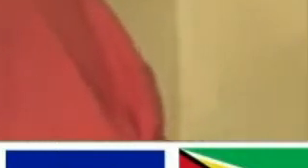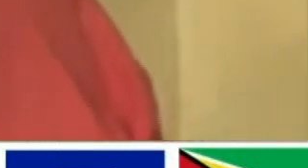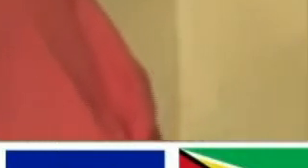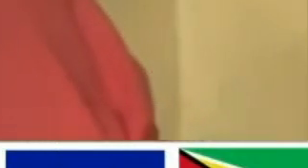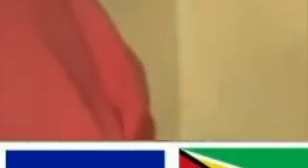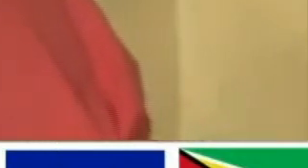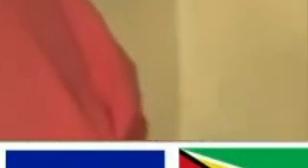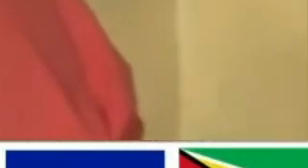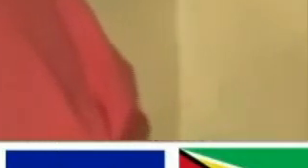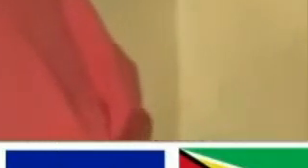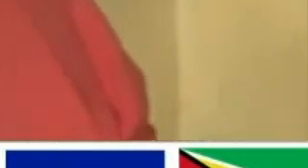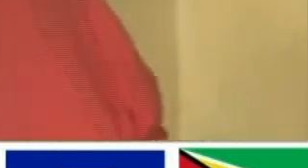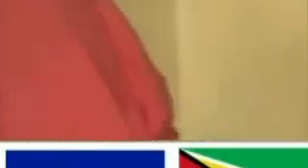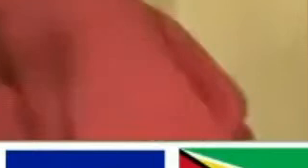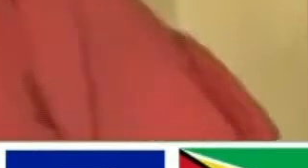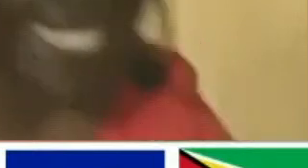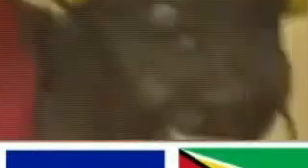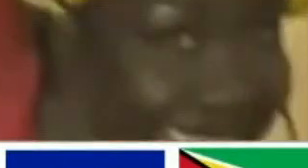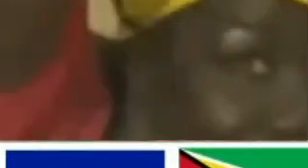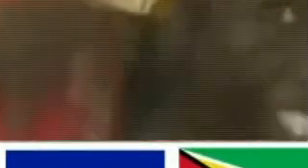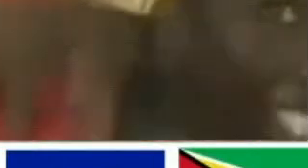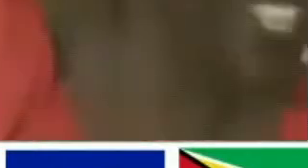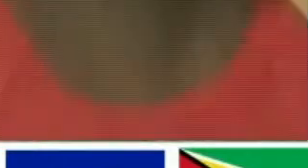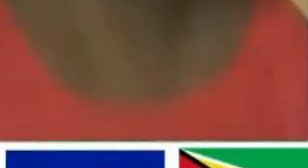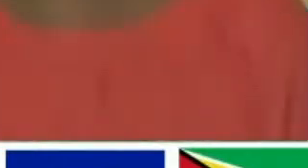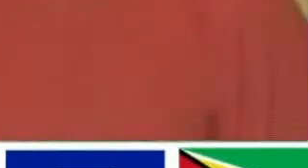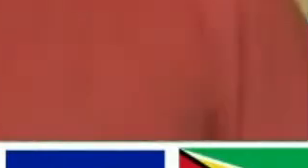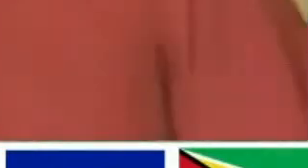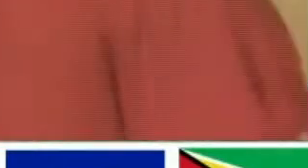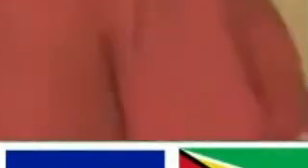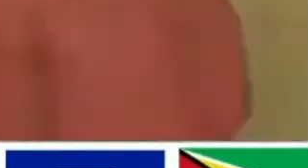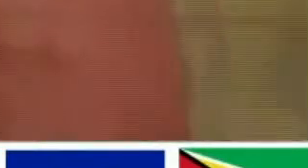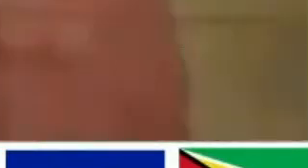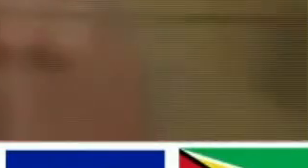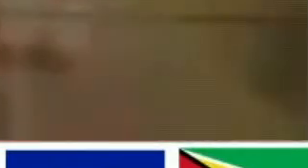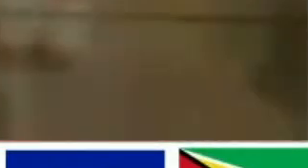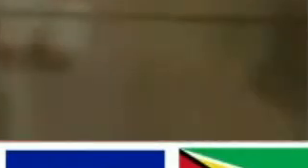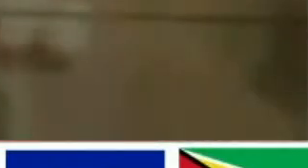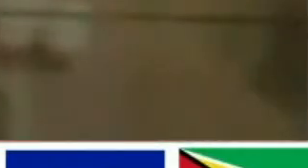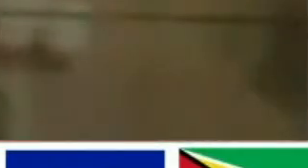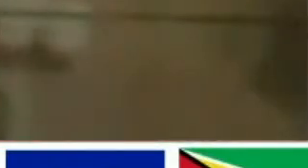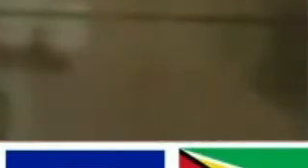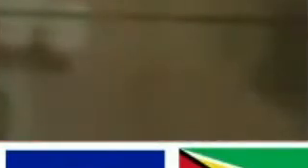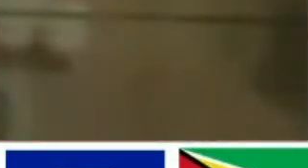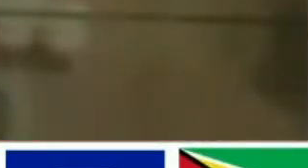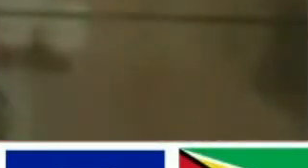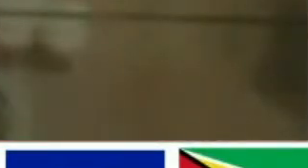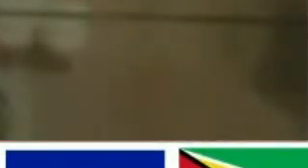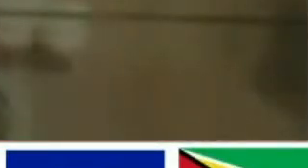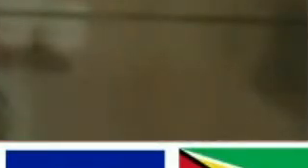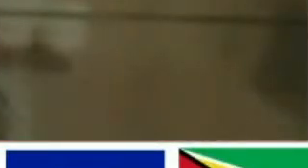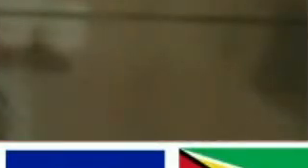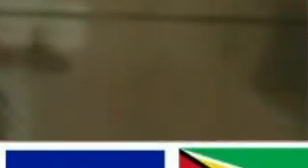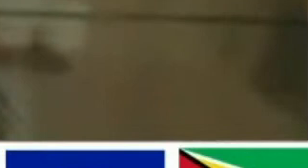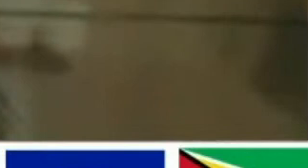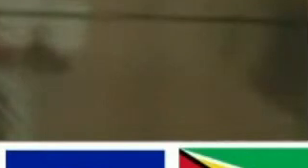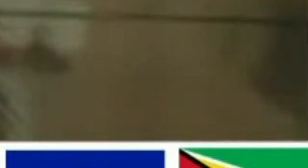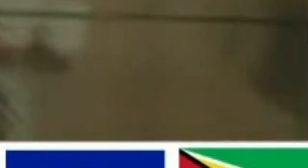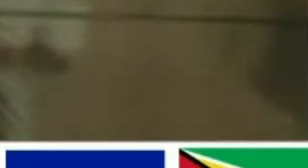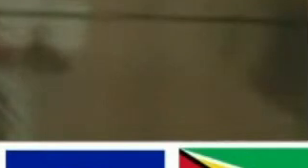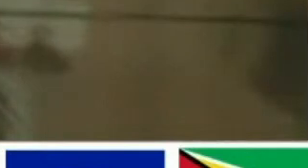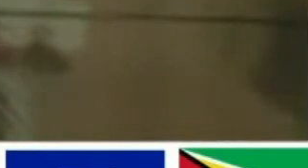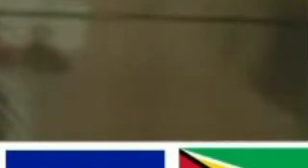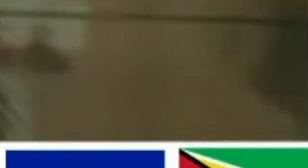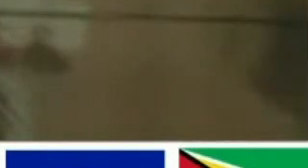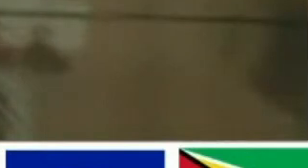me near my each day. We start out life with little buying and